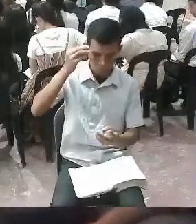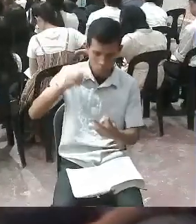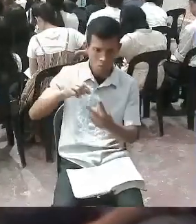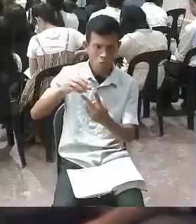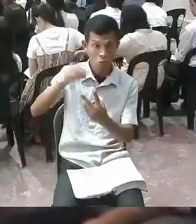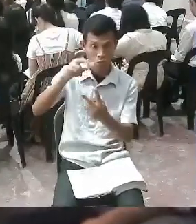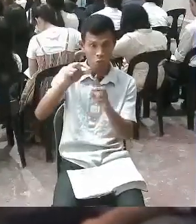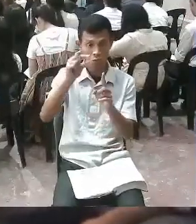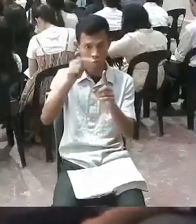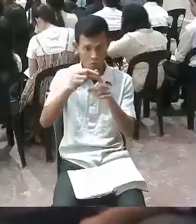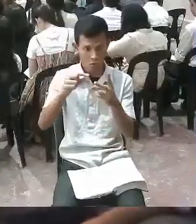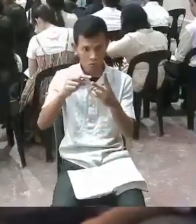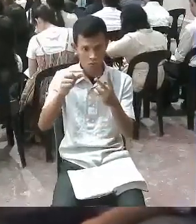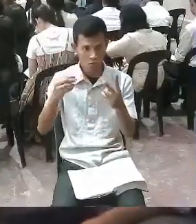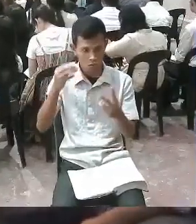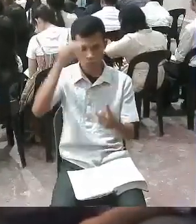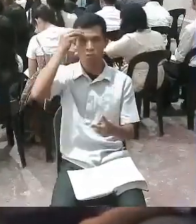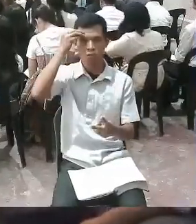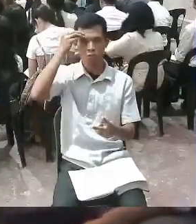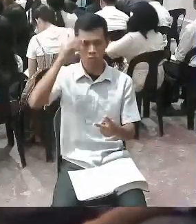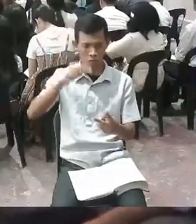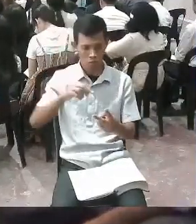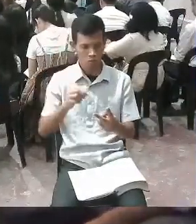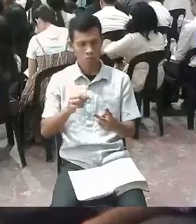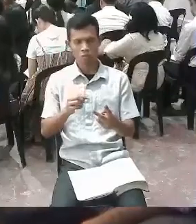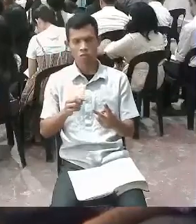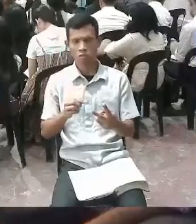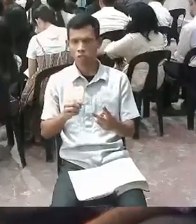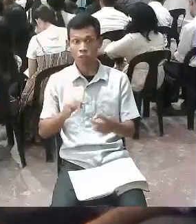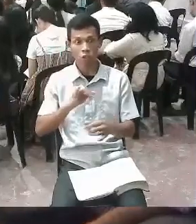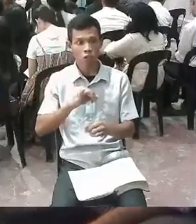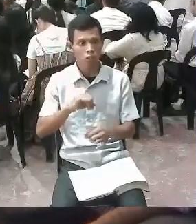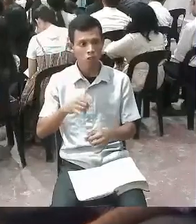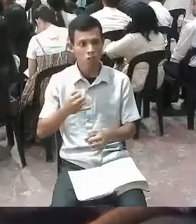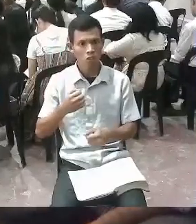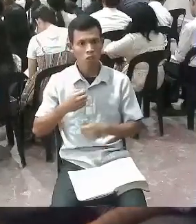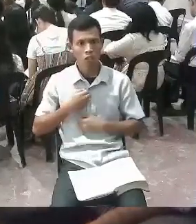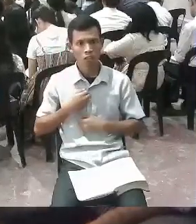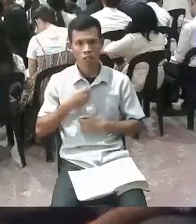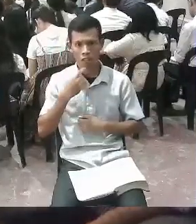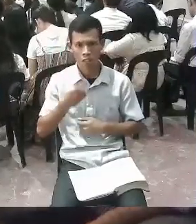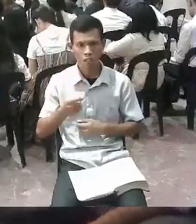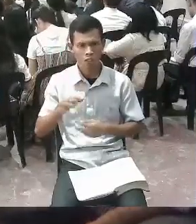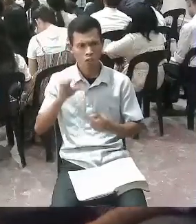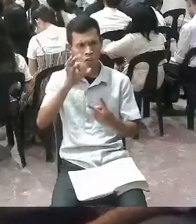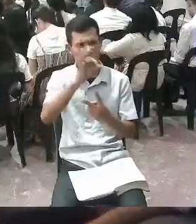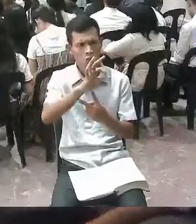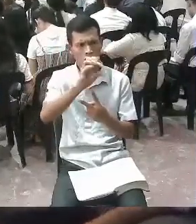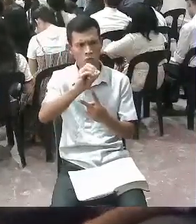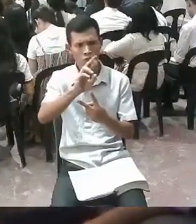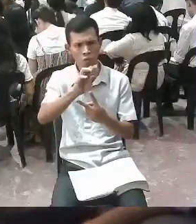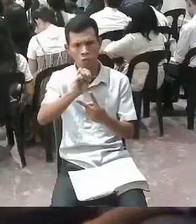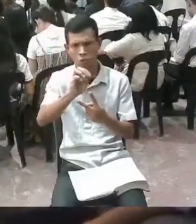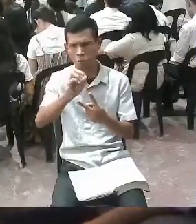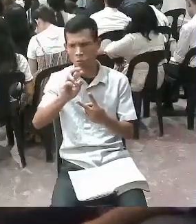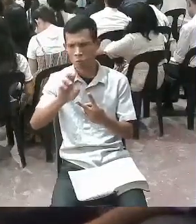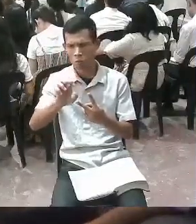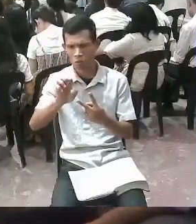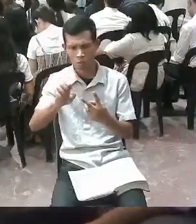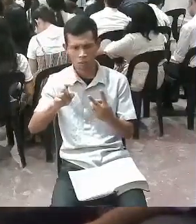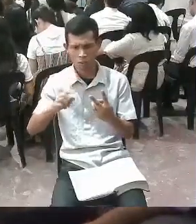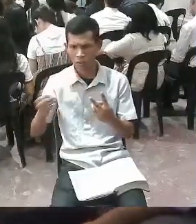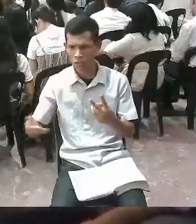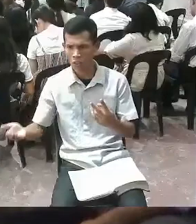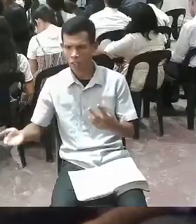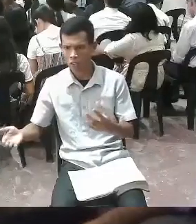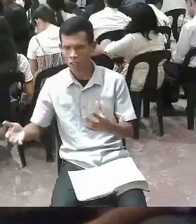things. John said, the former things are going to pass away.